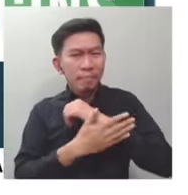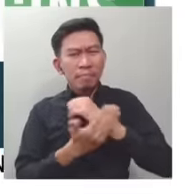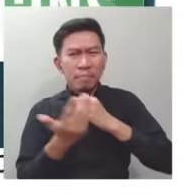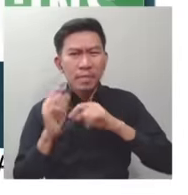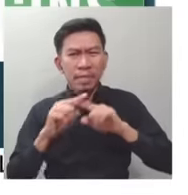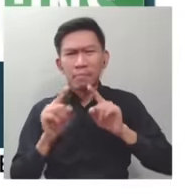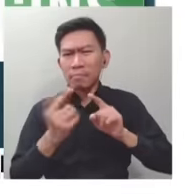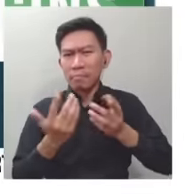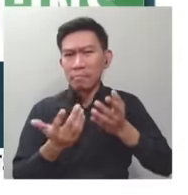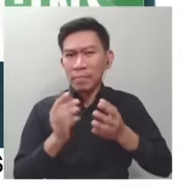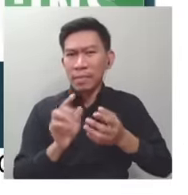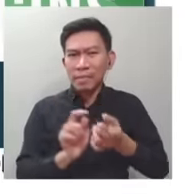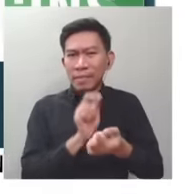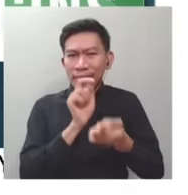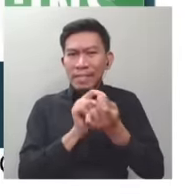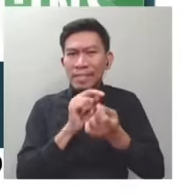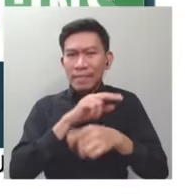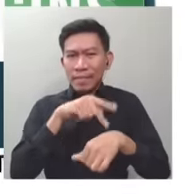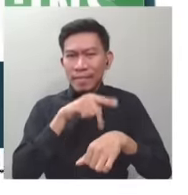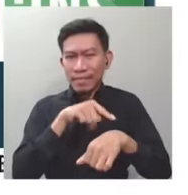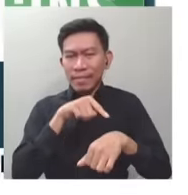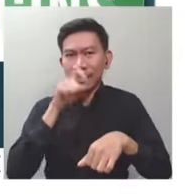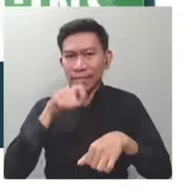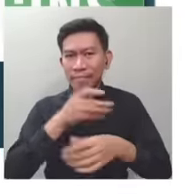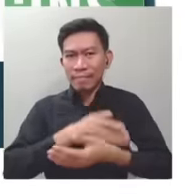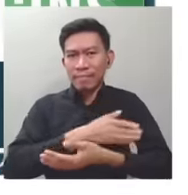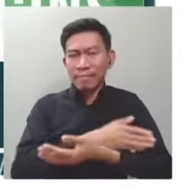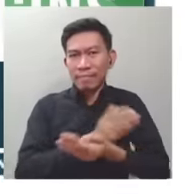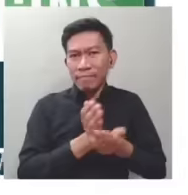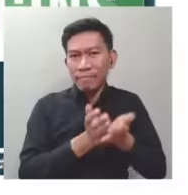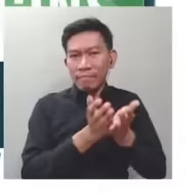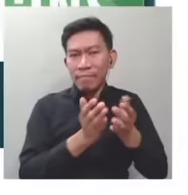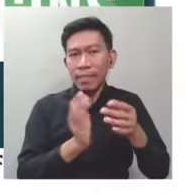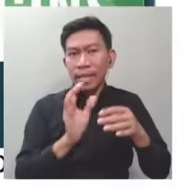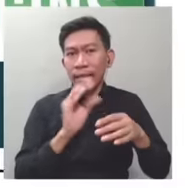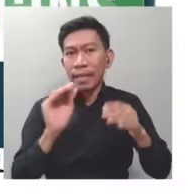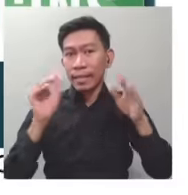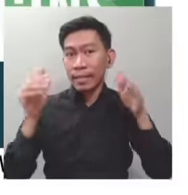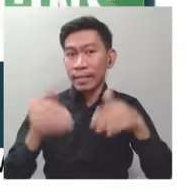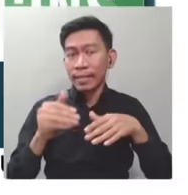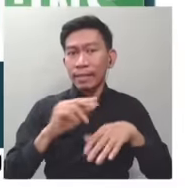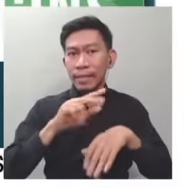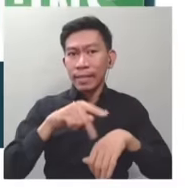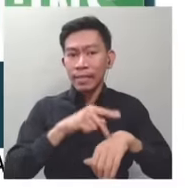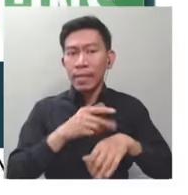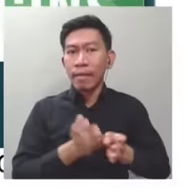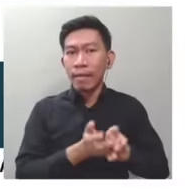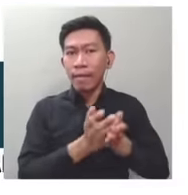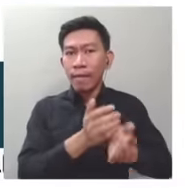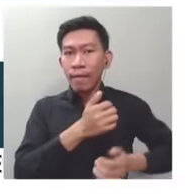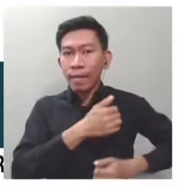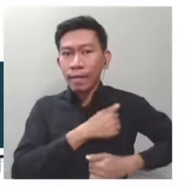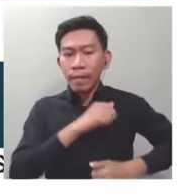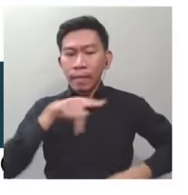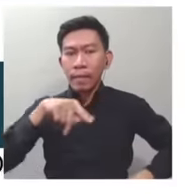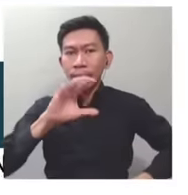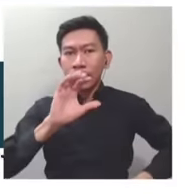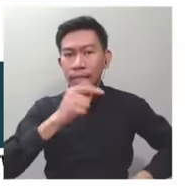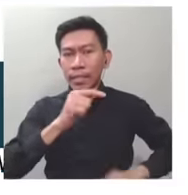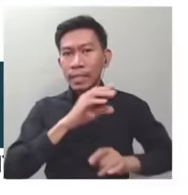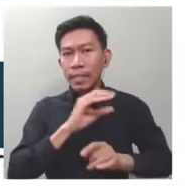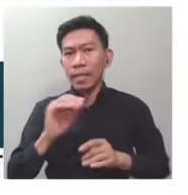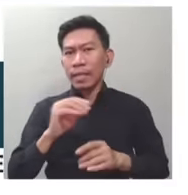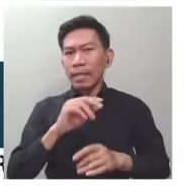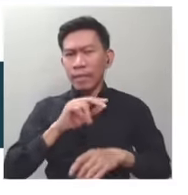Philippines. Focusing, of course, on the Philippine Coast Guard and, of course, the Philippine Navy, probably also enhancing our